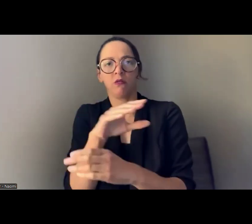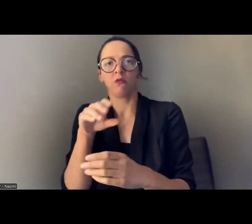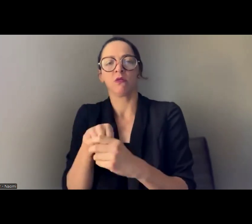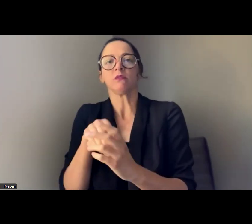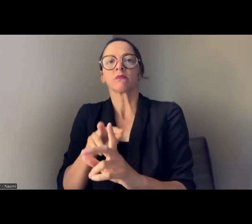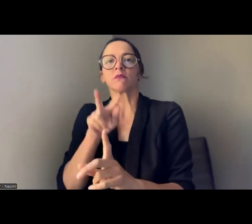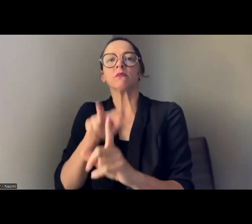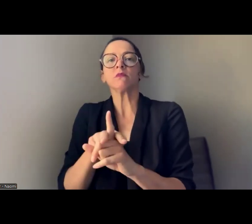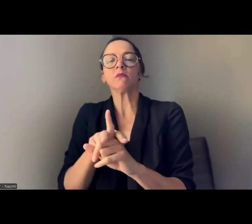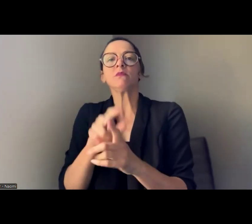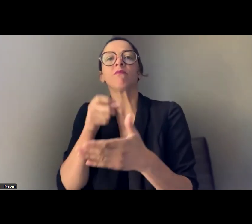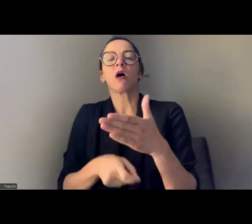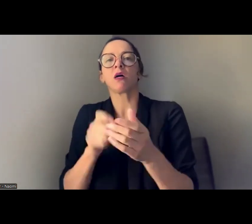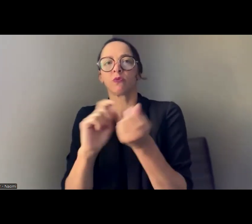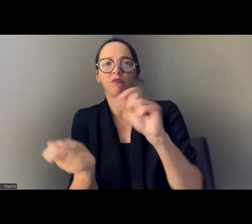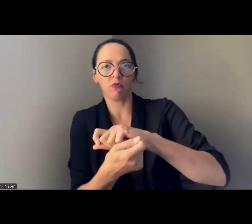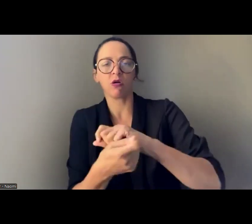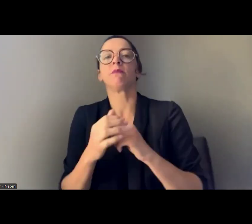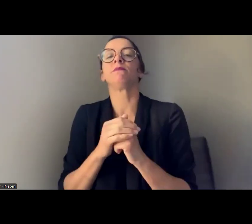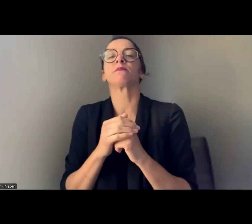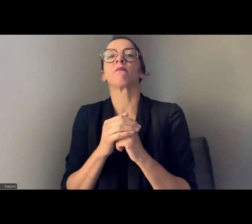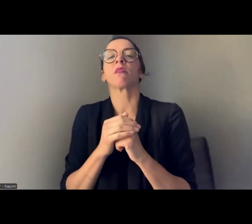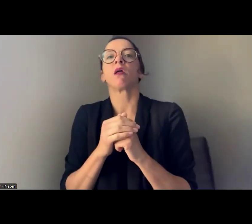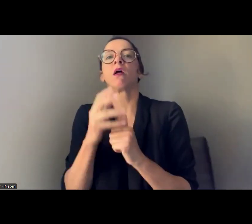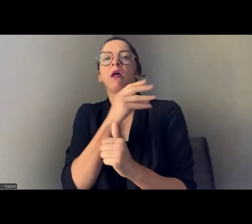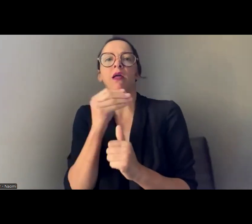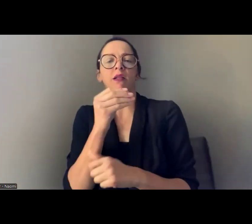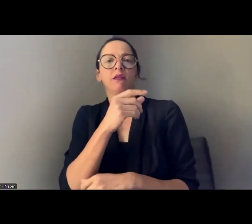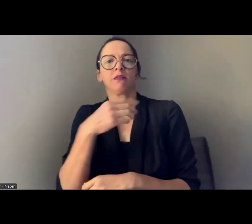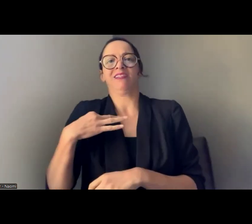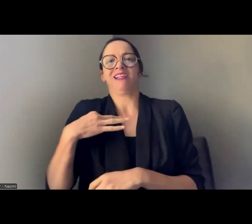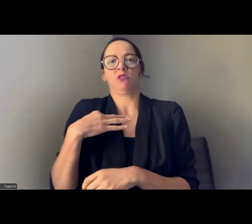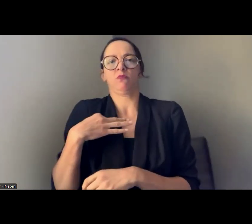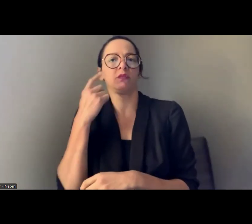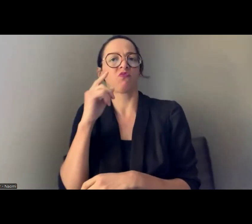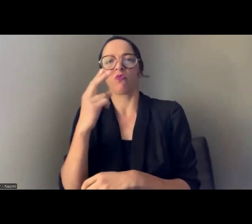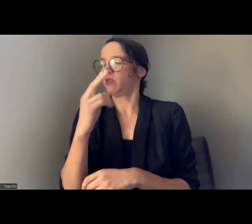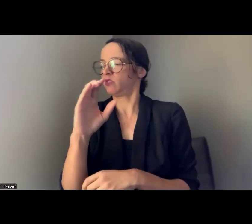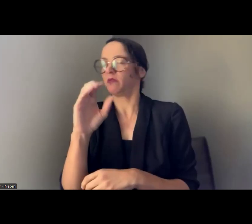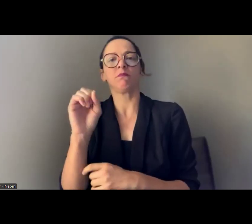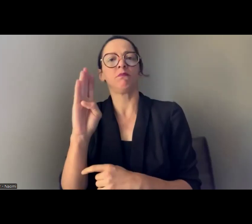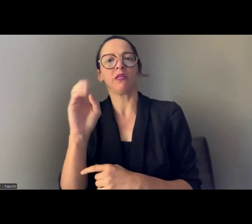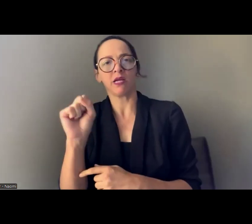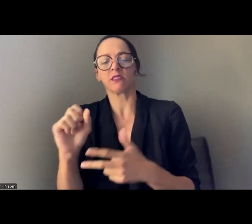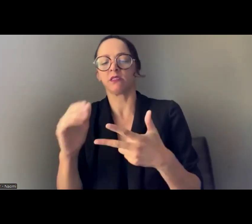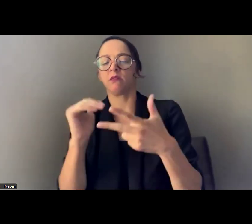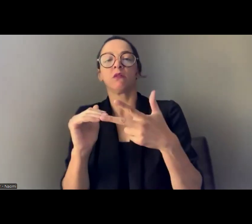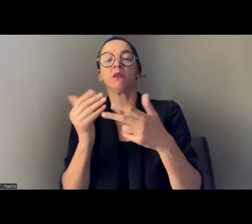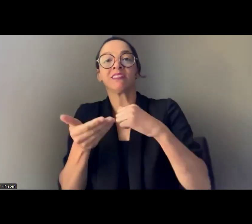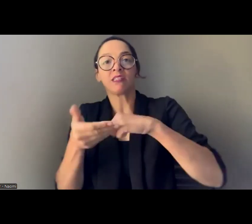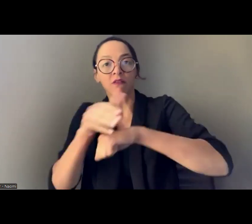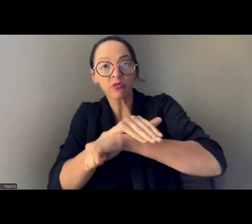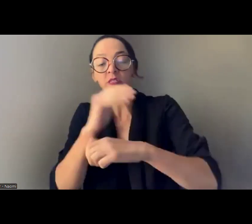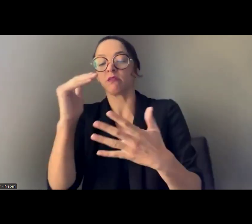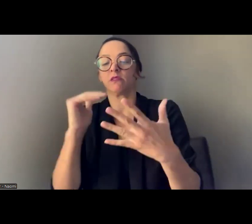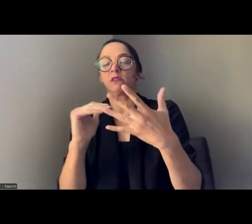presumptive eligibility for HCBS, providing prompt coverage, and using projected costs and as well as allowing